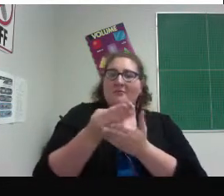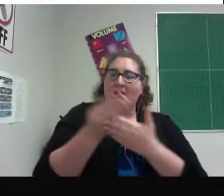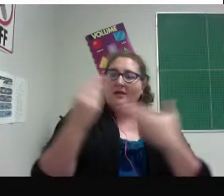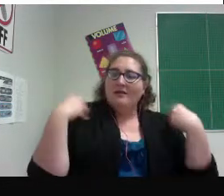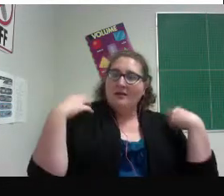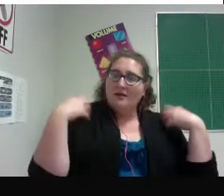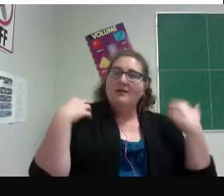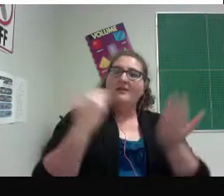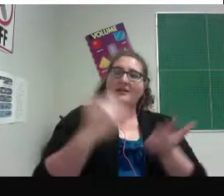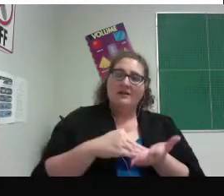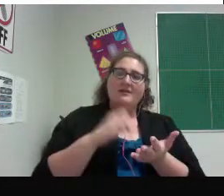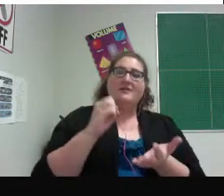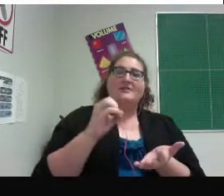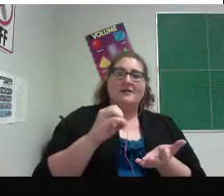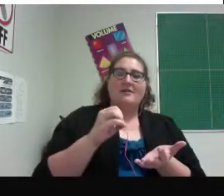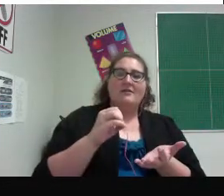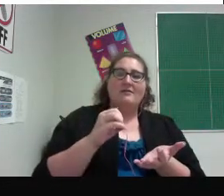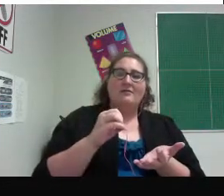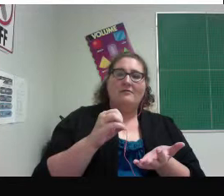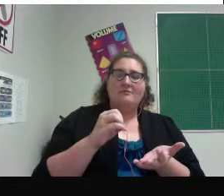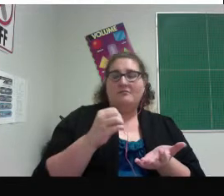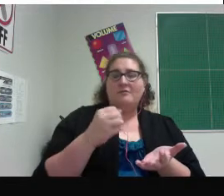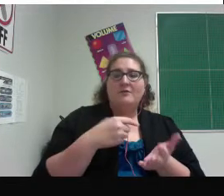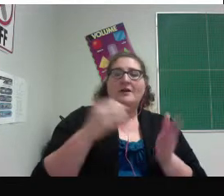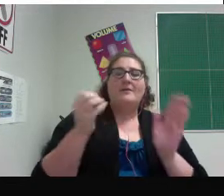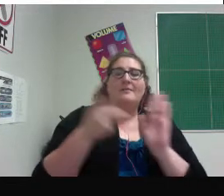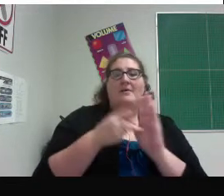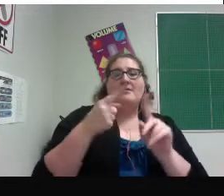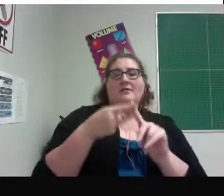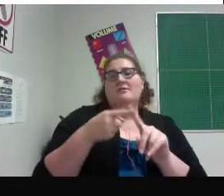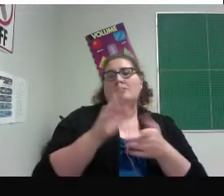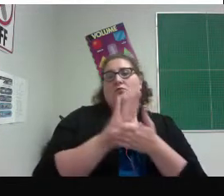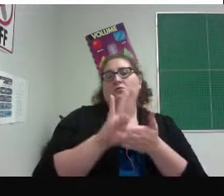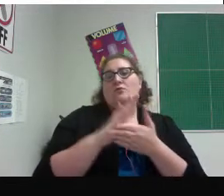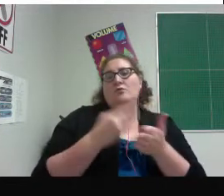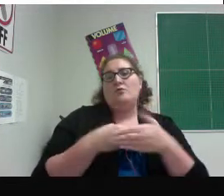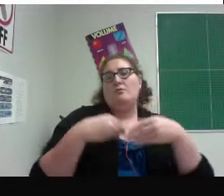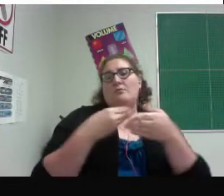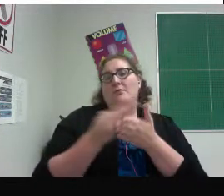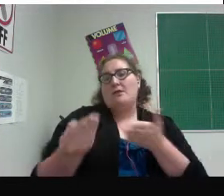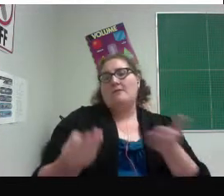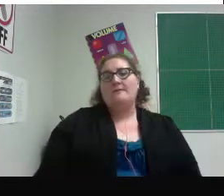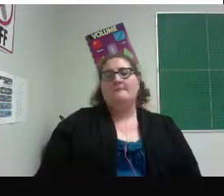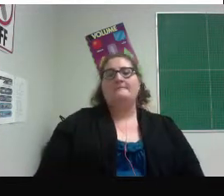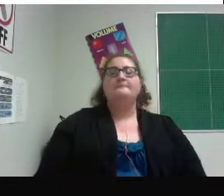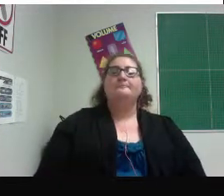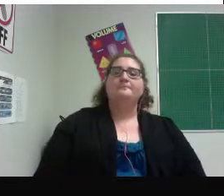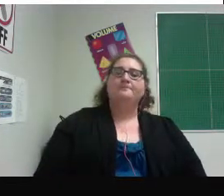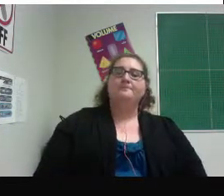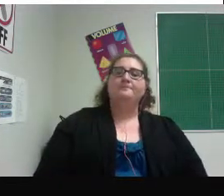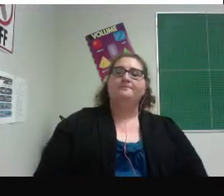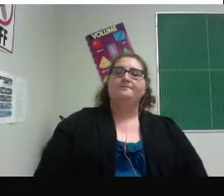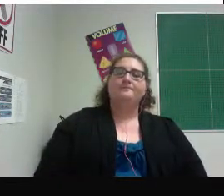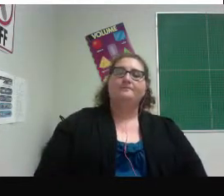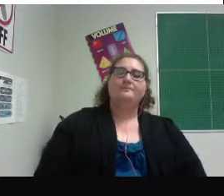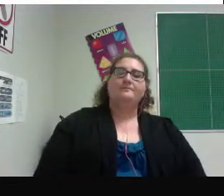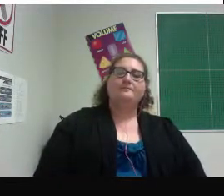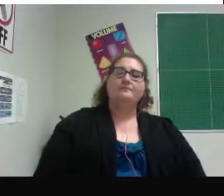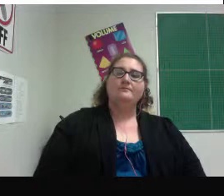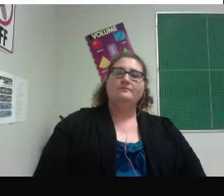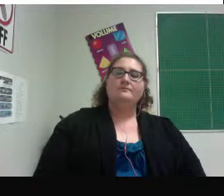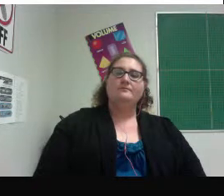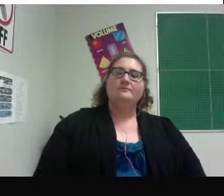buying backpacks. So back to school, school buying. Back to school.